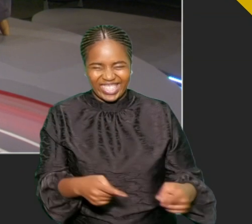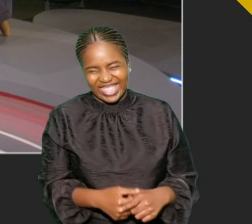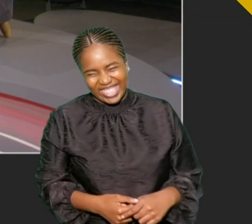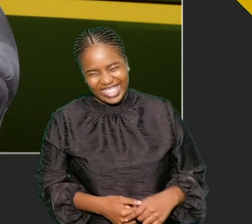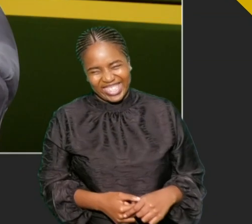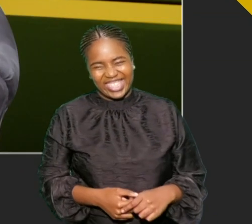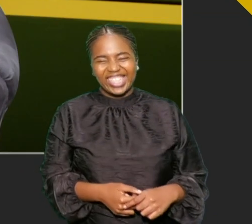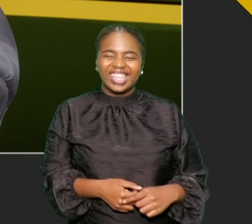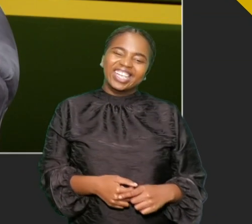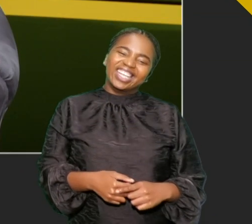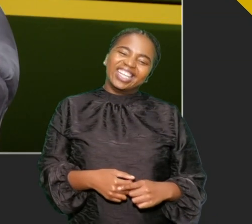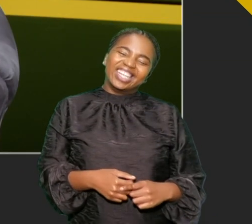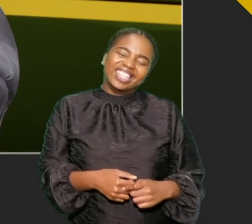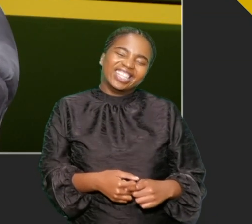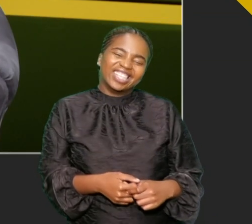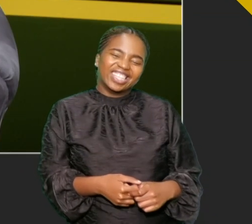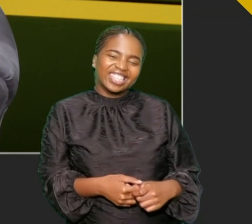kakhulu awusazi.